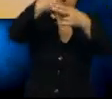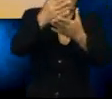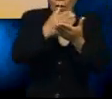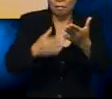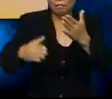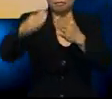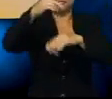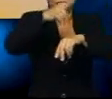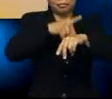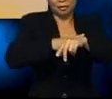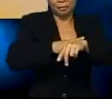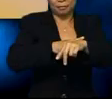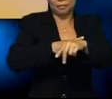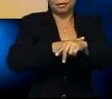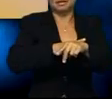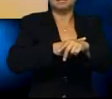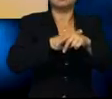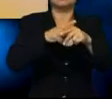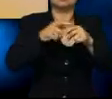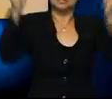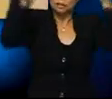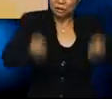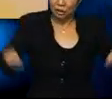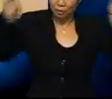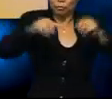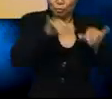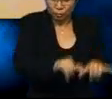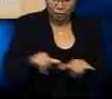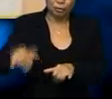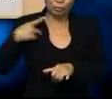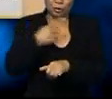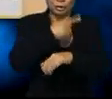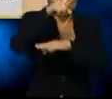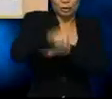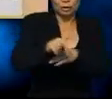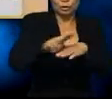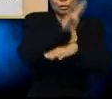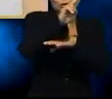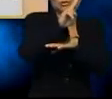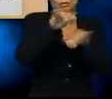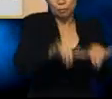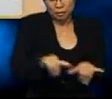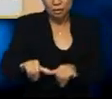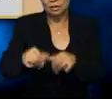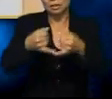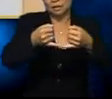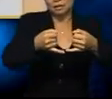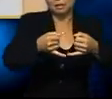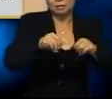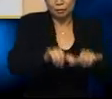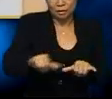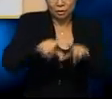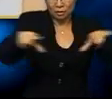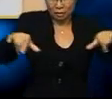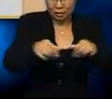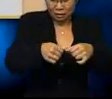bar is half times the length of the skipping rope. To measure the skipping rope, we will need to use a measuring